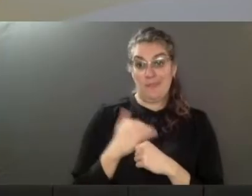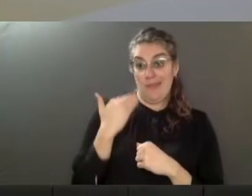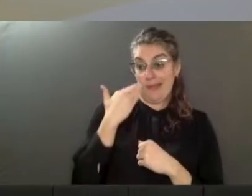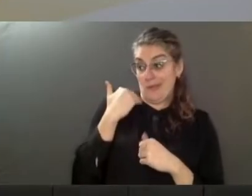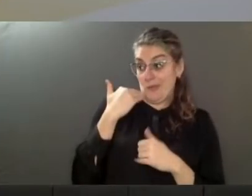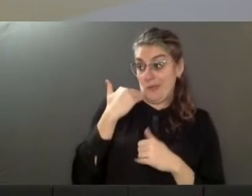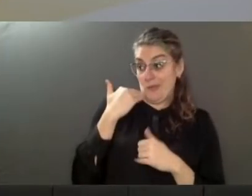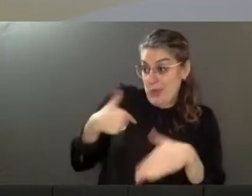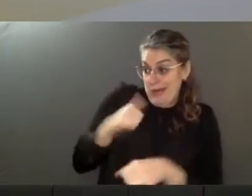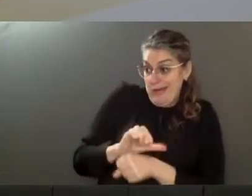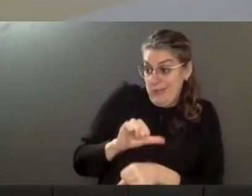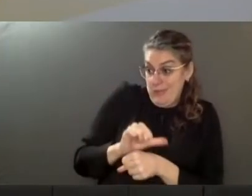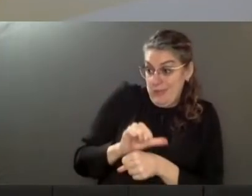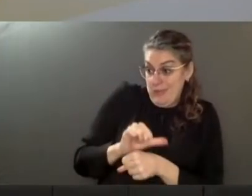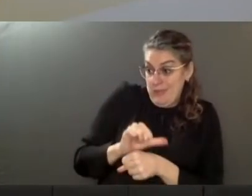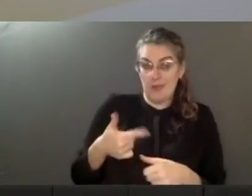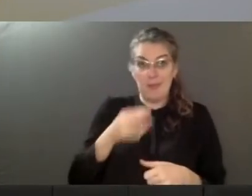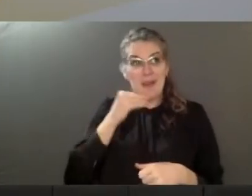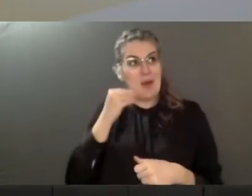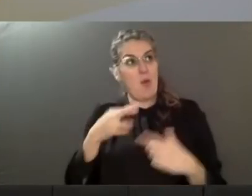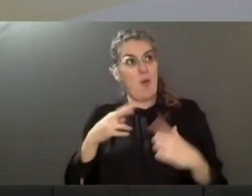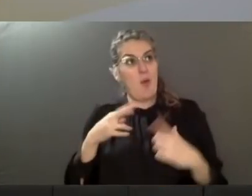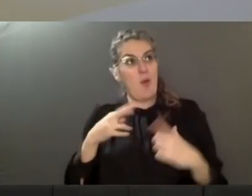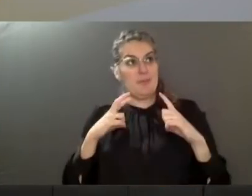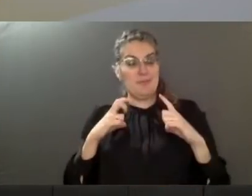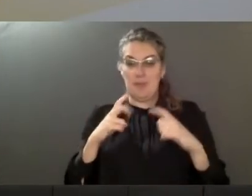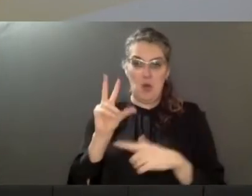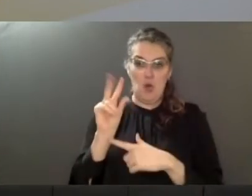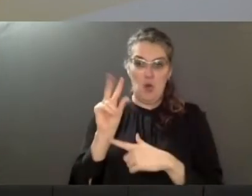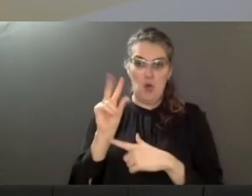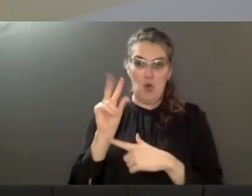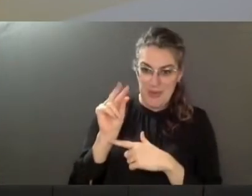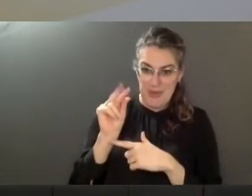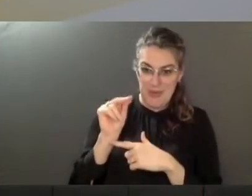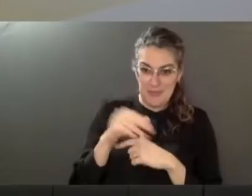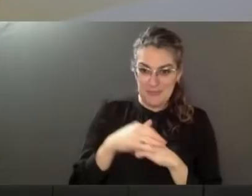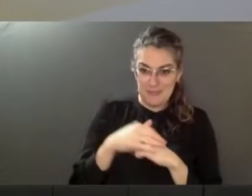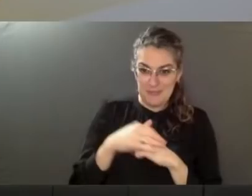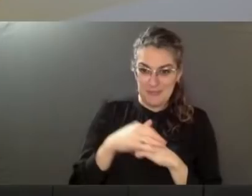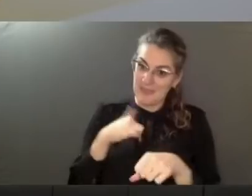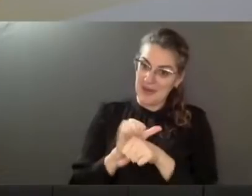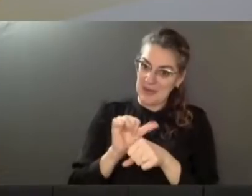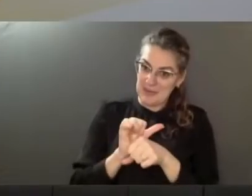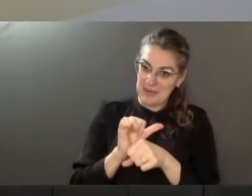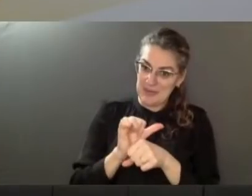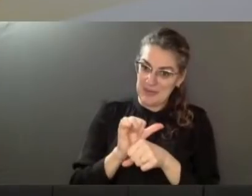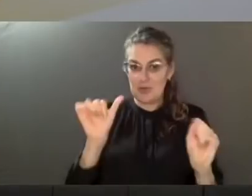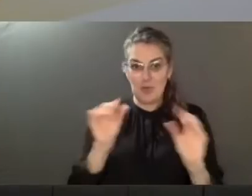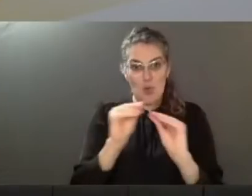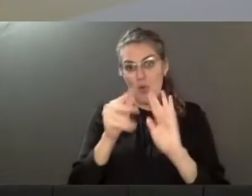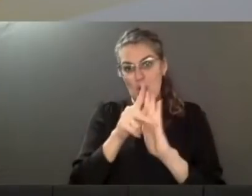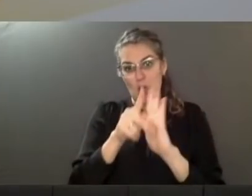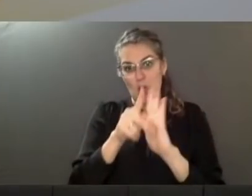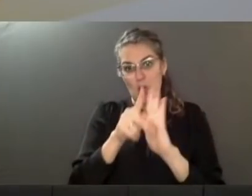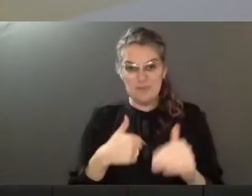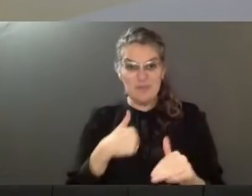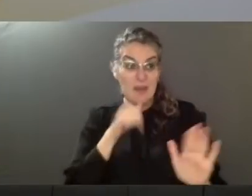So there wasn't a policy as such. Goodness,